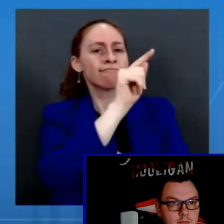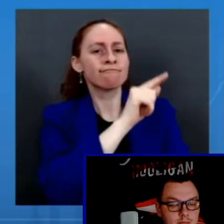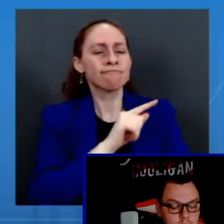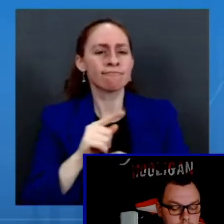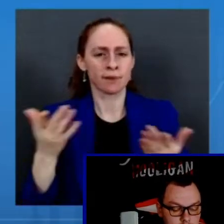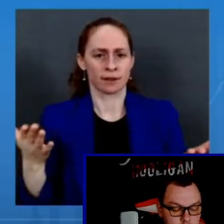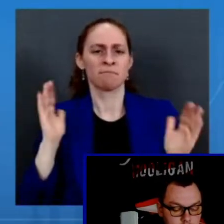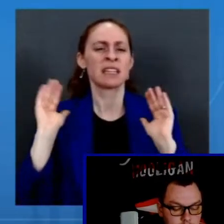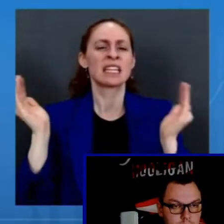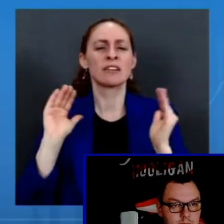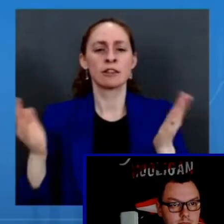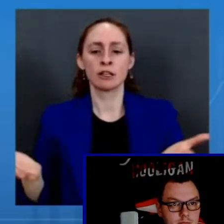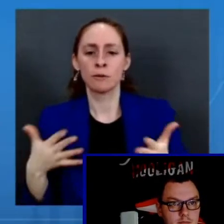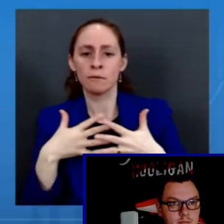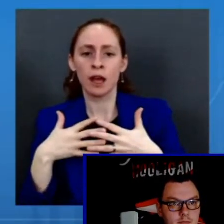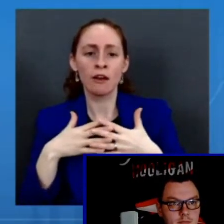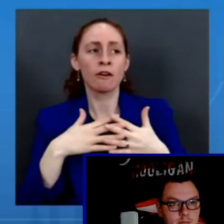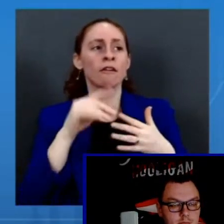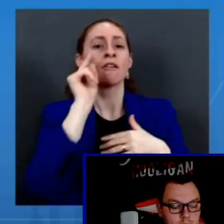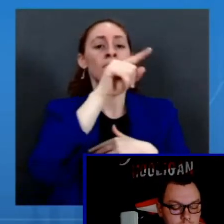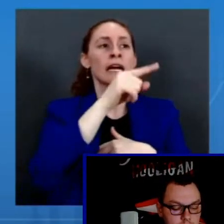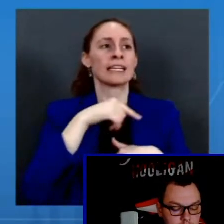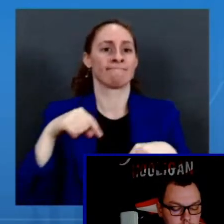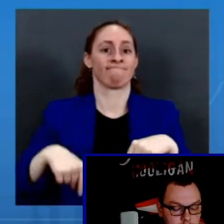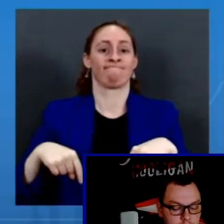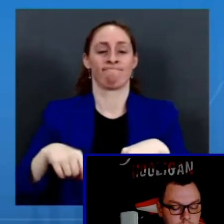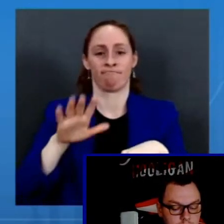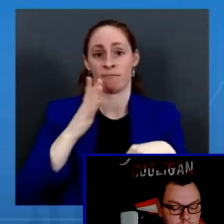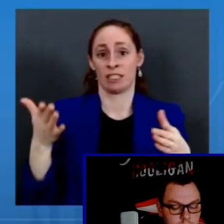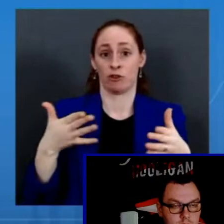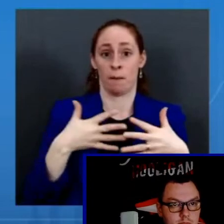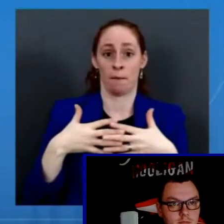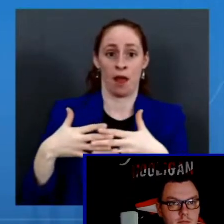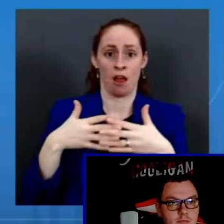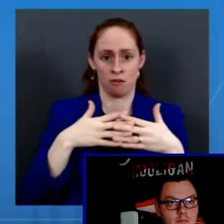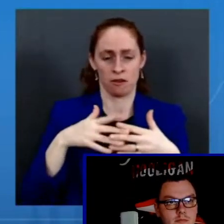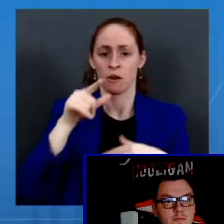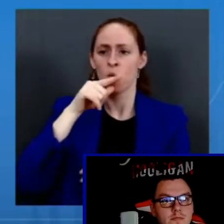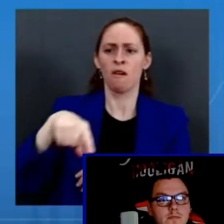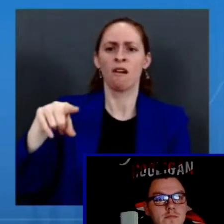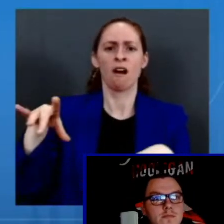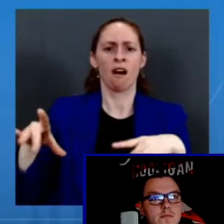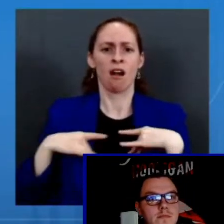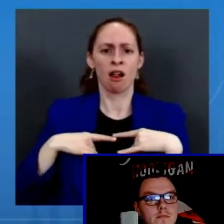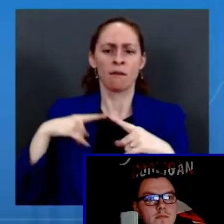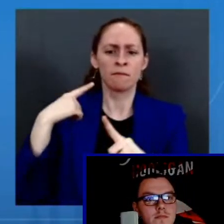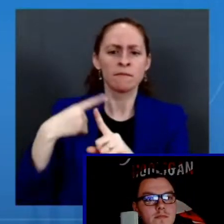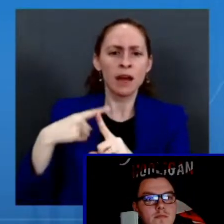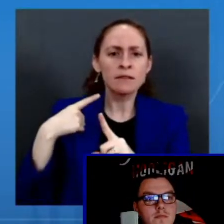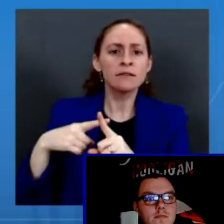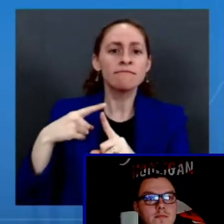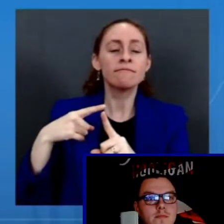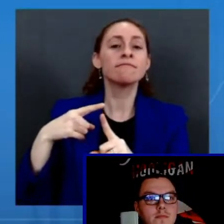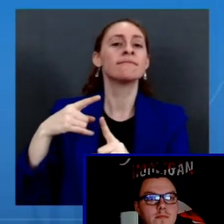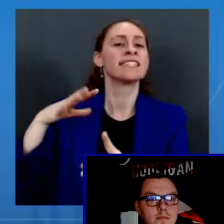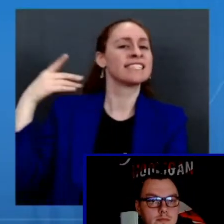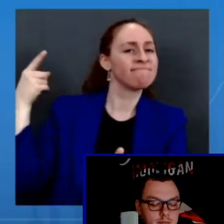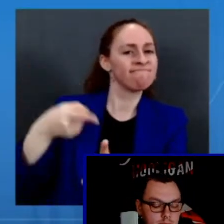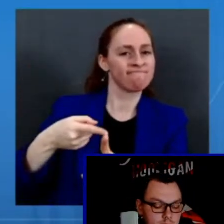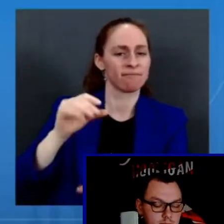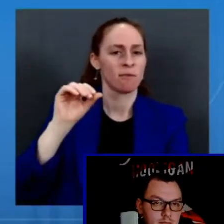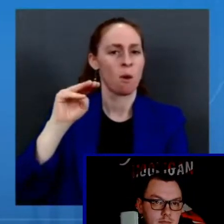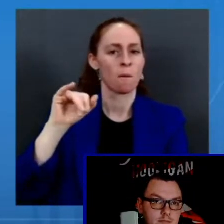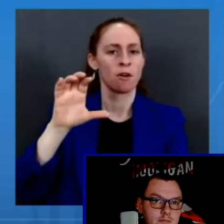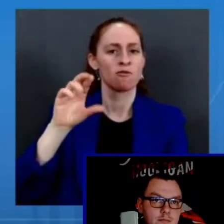73+%. And speaking to governors from other regions of the country, in some, they're even as high as 80